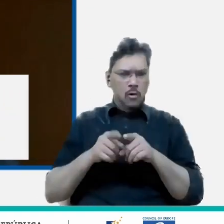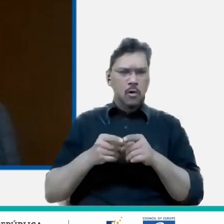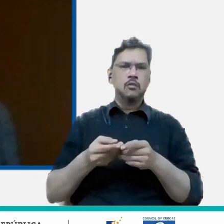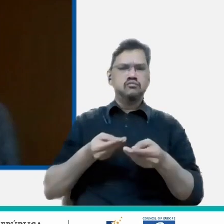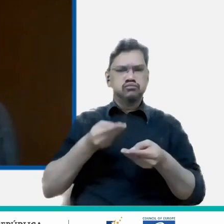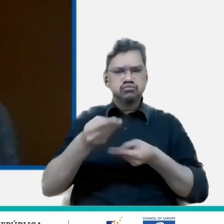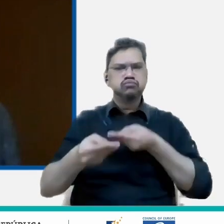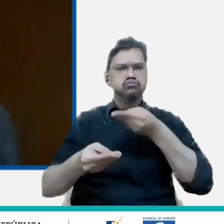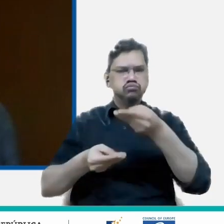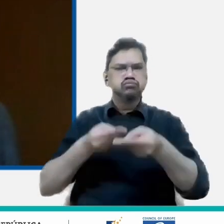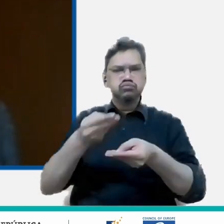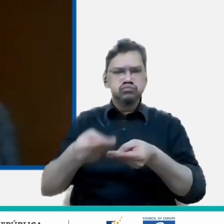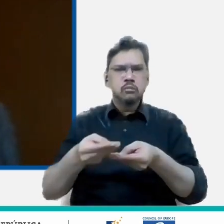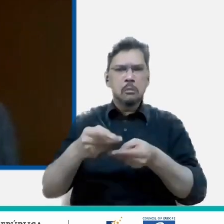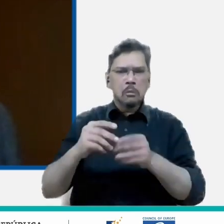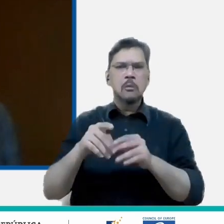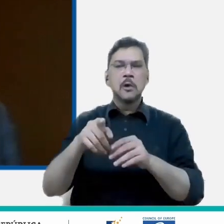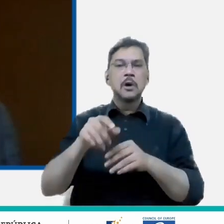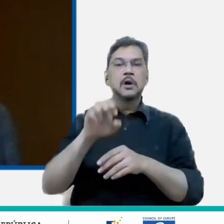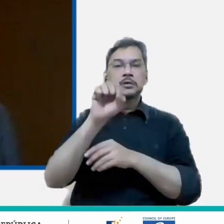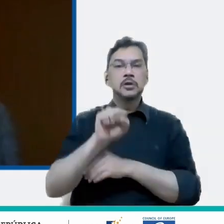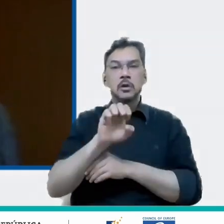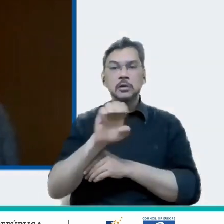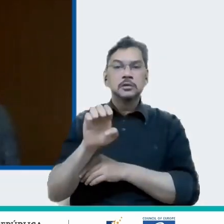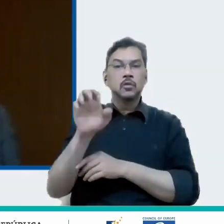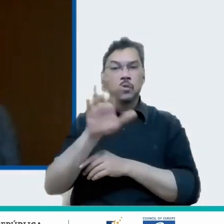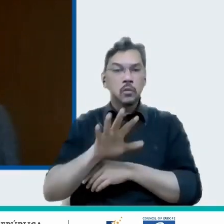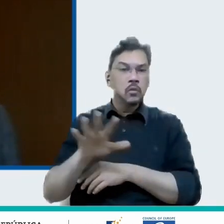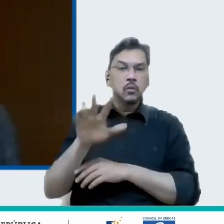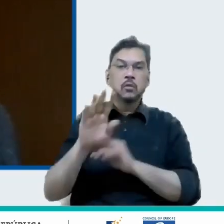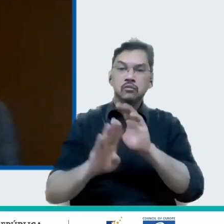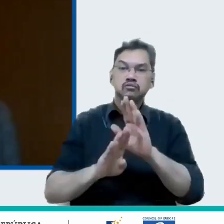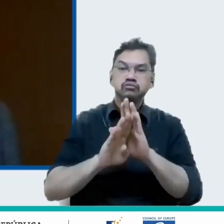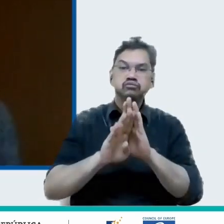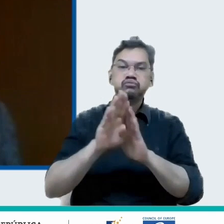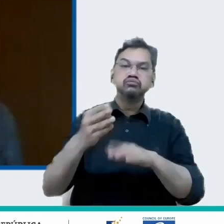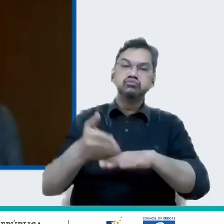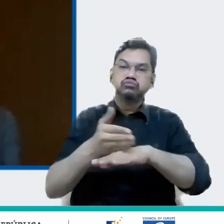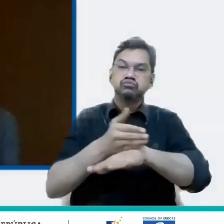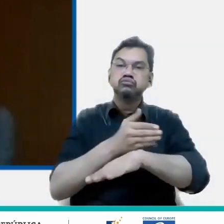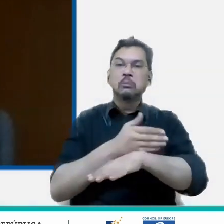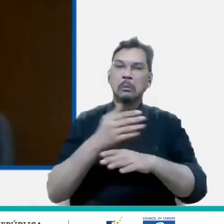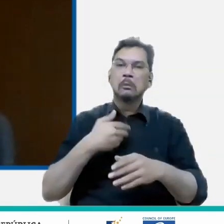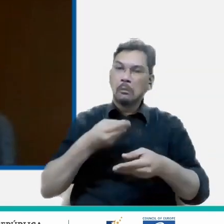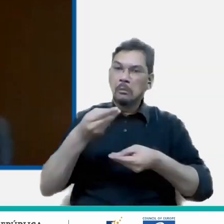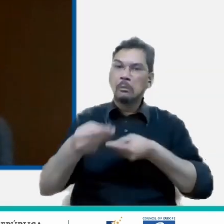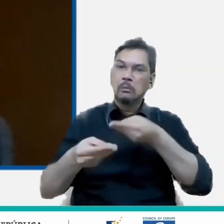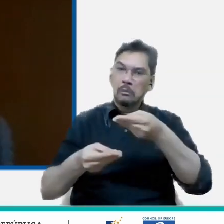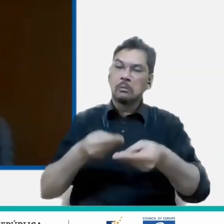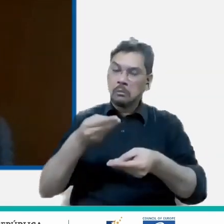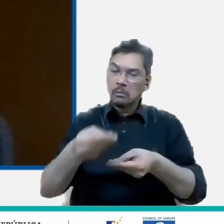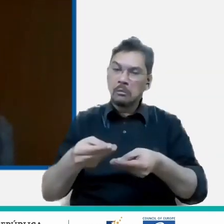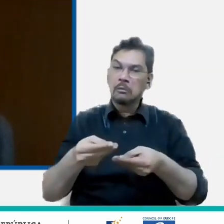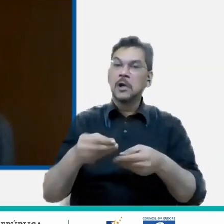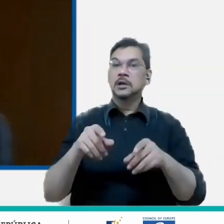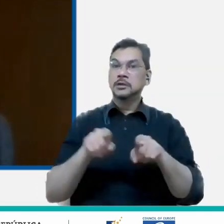Europe. The plan was designed around three pillars, all of them connected with each other through a set of targets and indicators enabling us